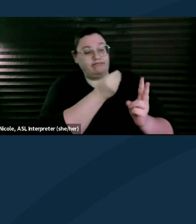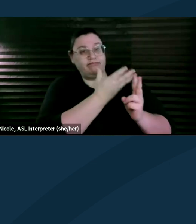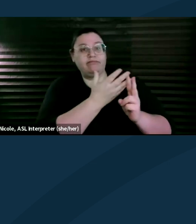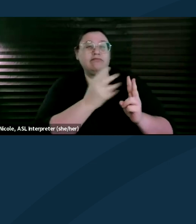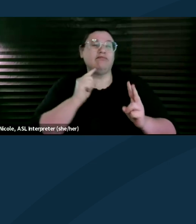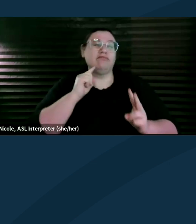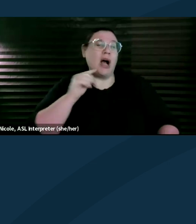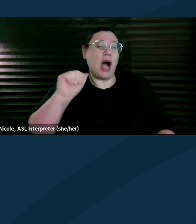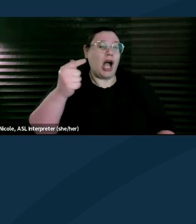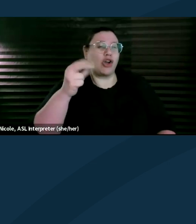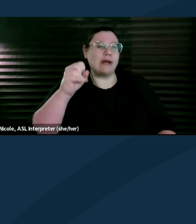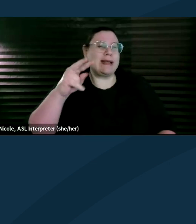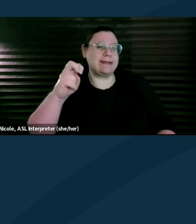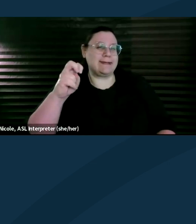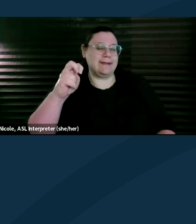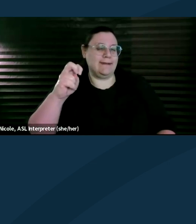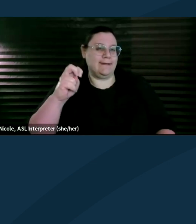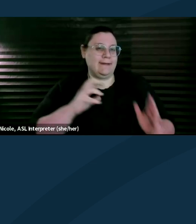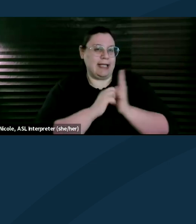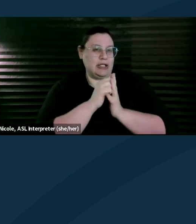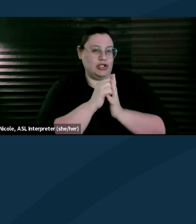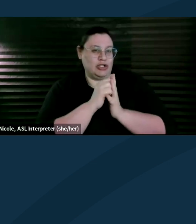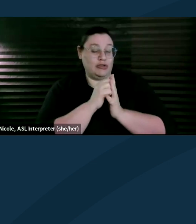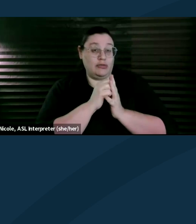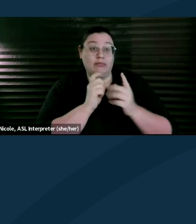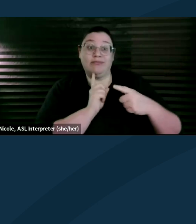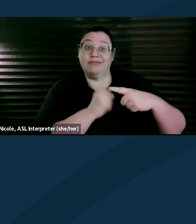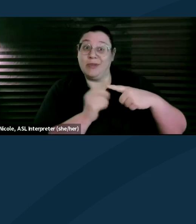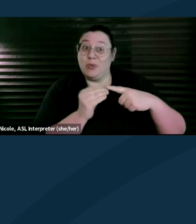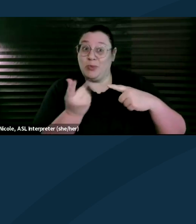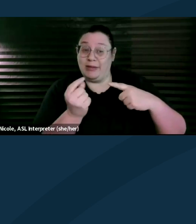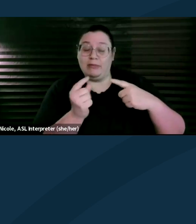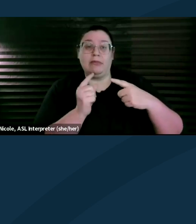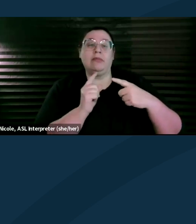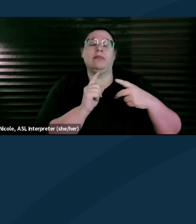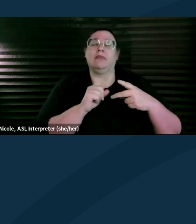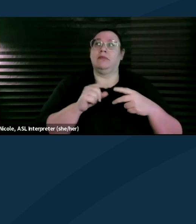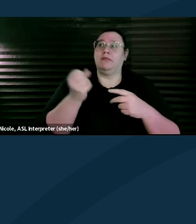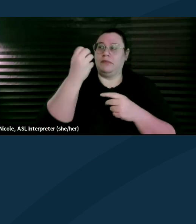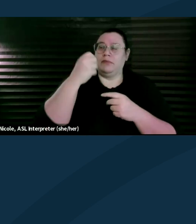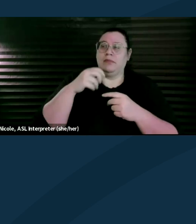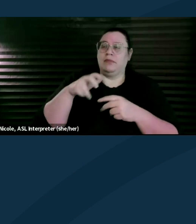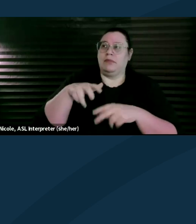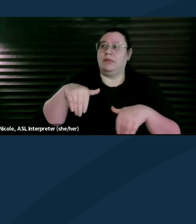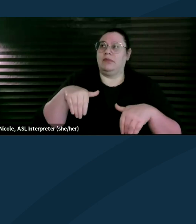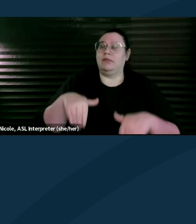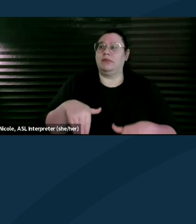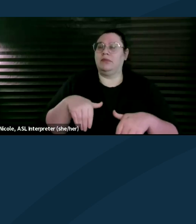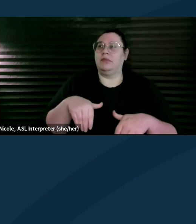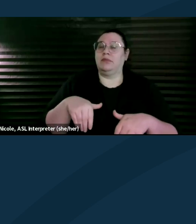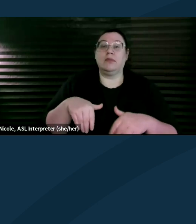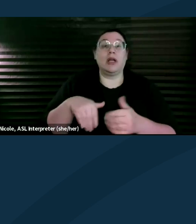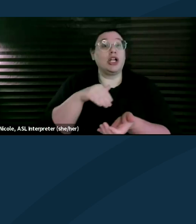aggressive cancer. But that wasn't all. As I sat there listening in shock, the